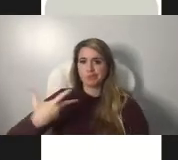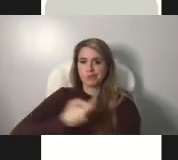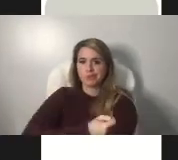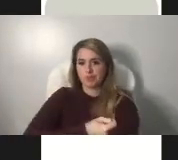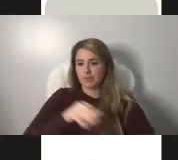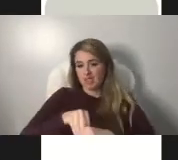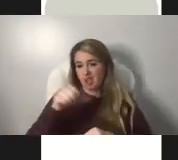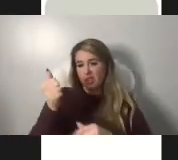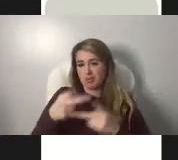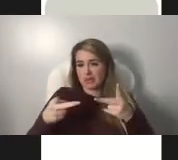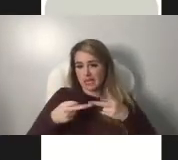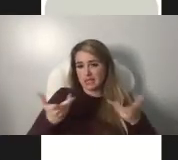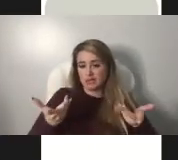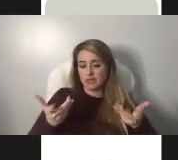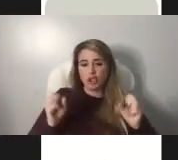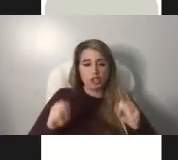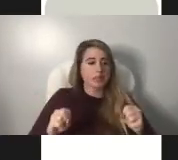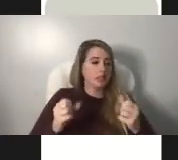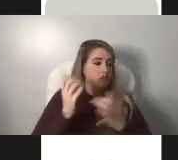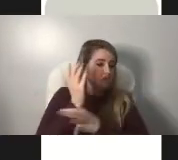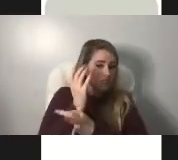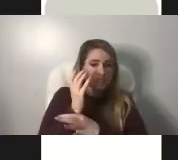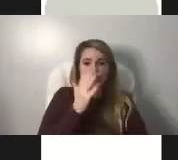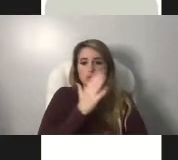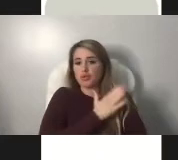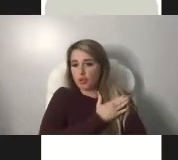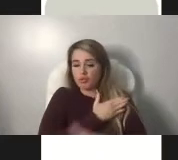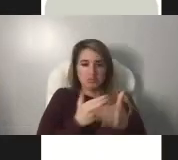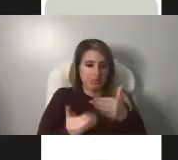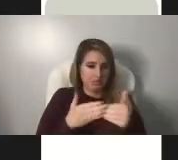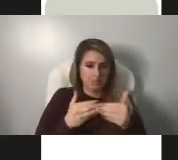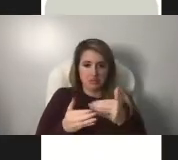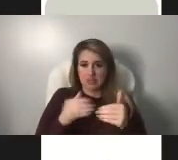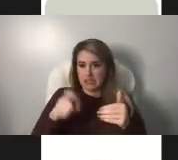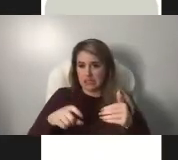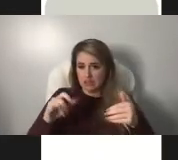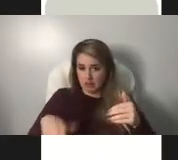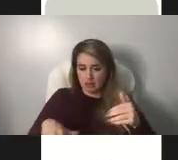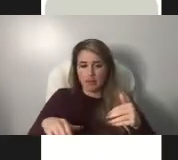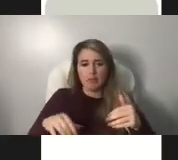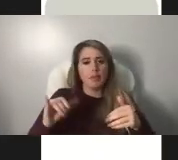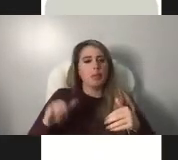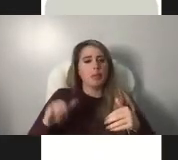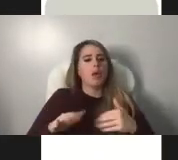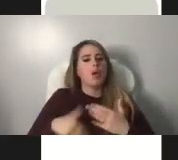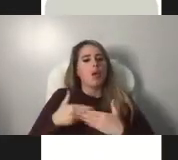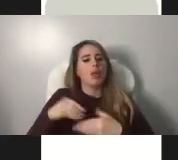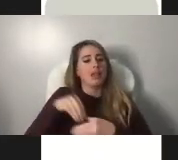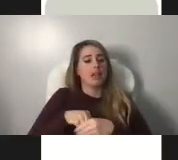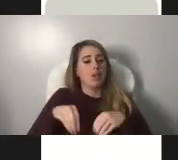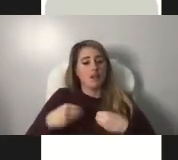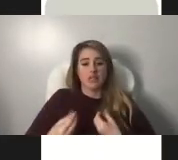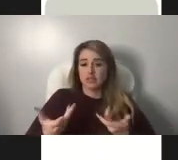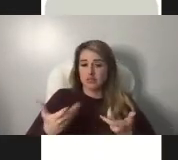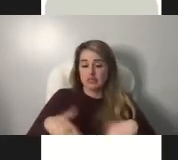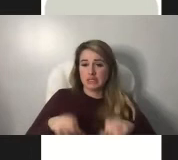or shoulder or whatever the area of pathology is, the area of interest. And this is all done in the office. It takes about a